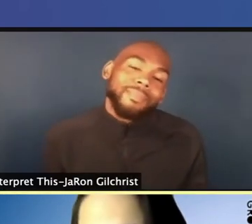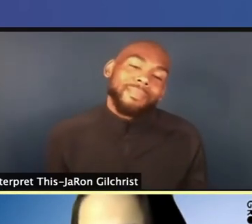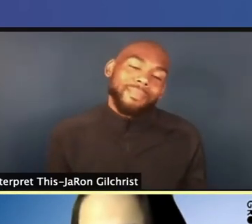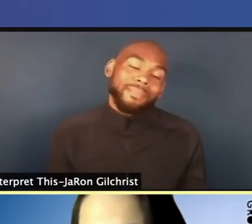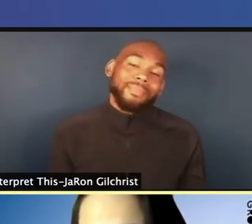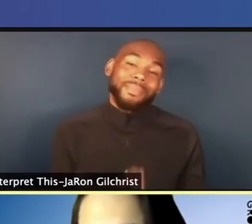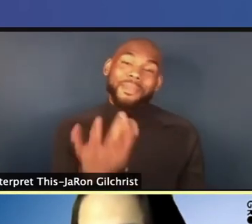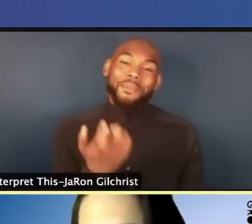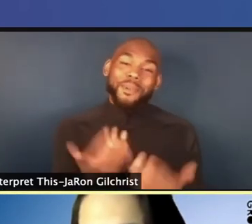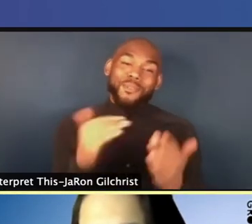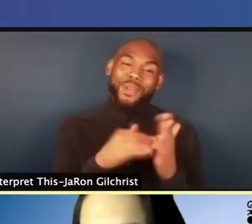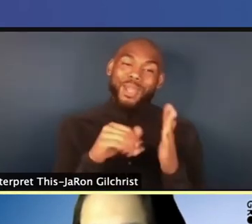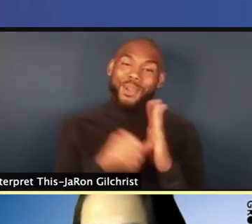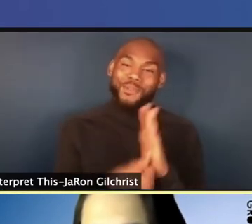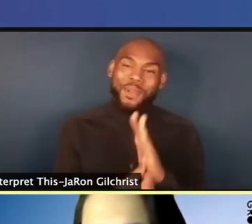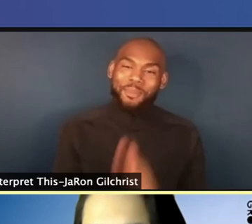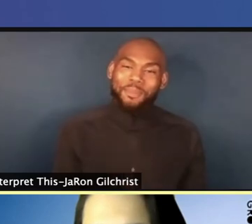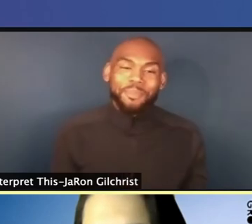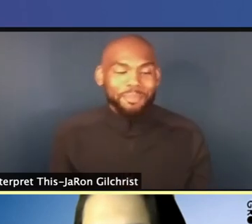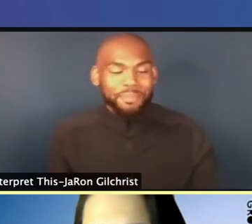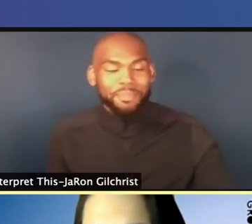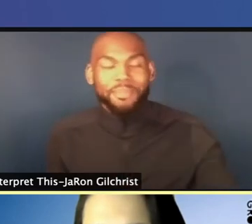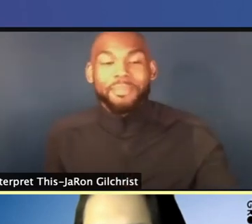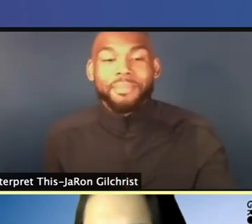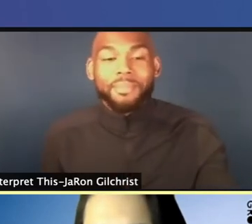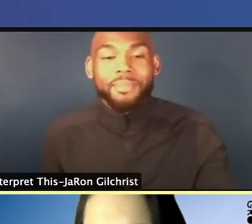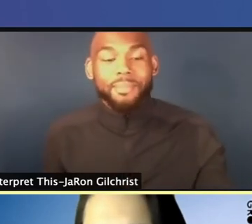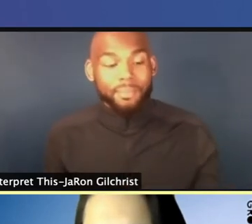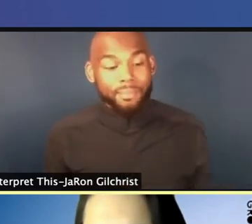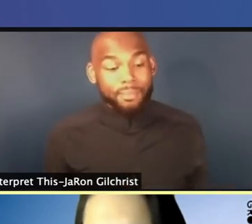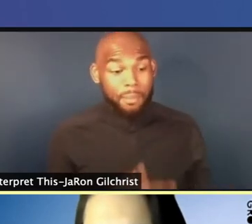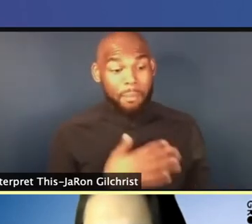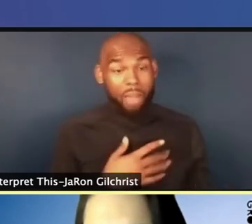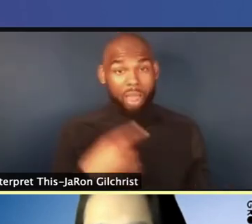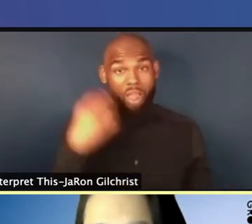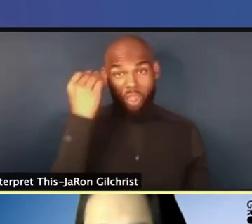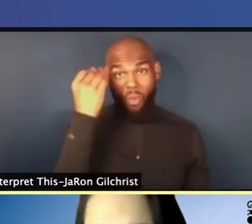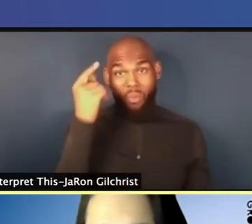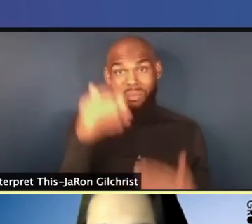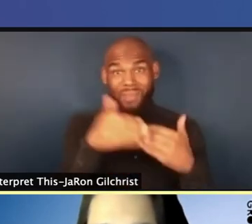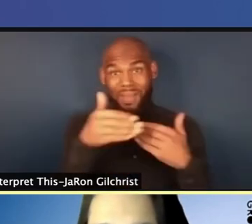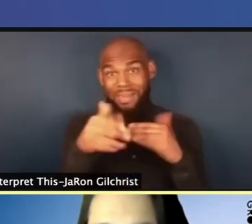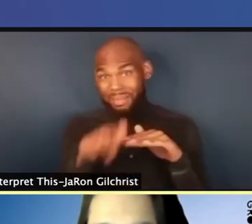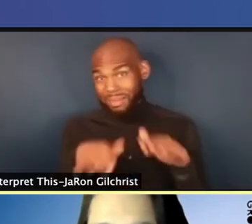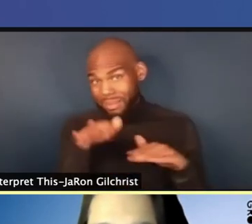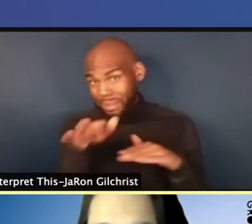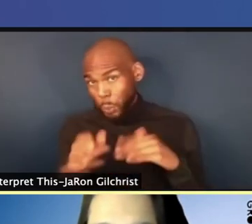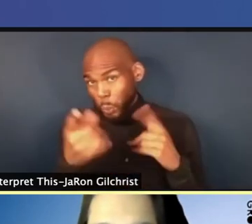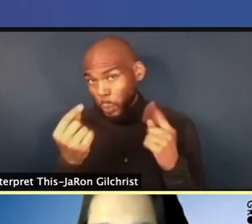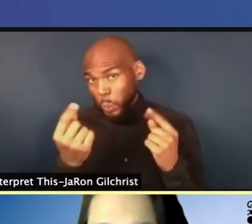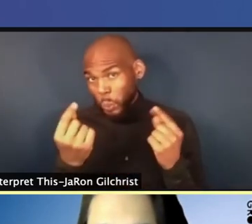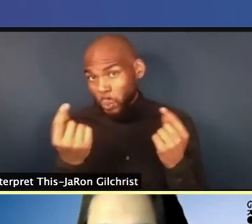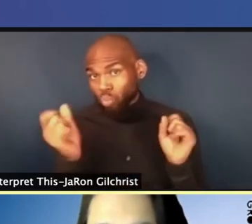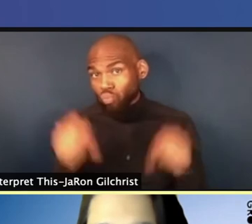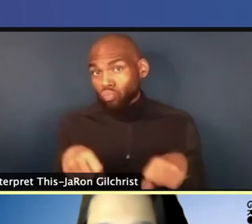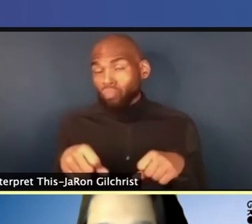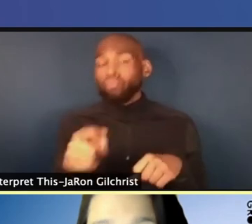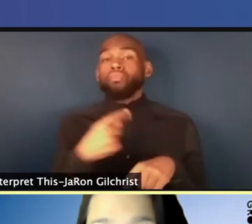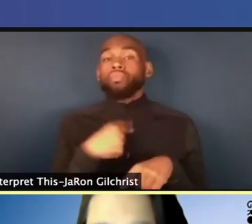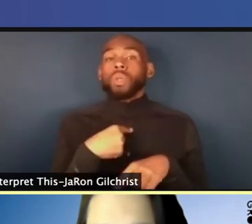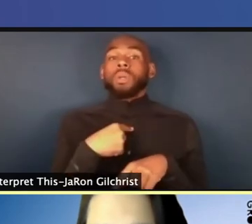want to reiterate. And my two cents for like, what's the next step that you could take? I go back to